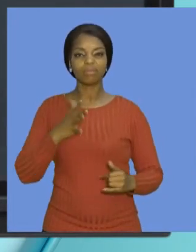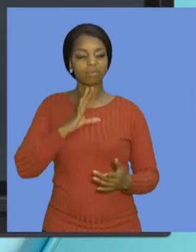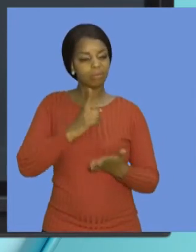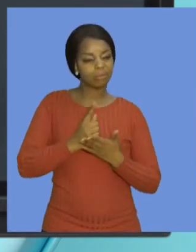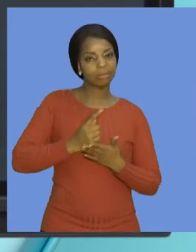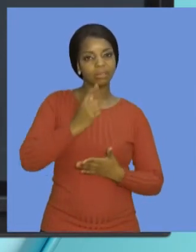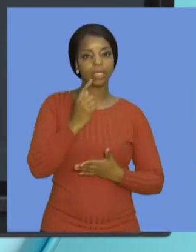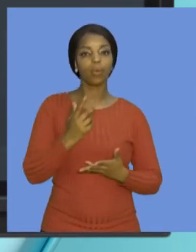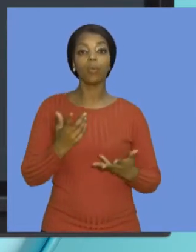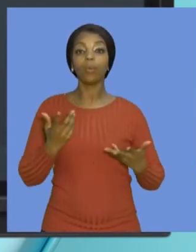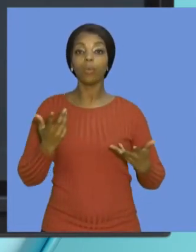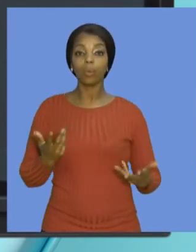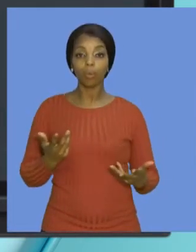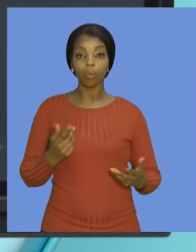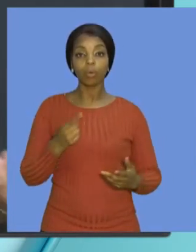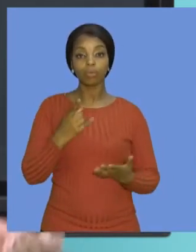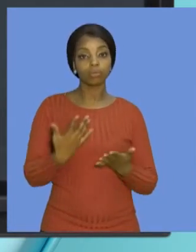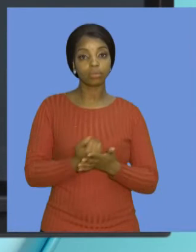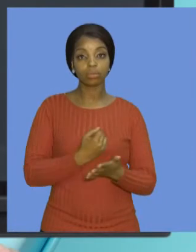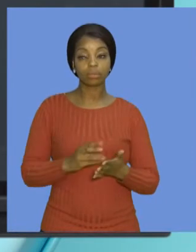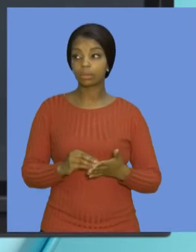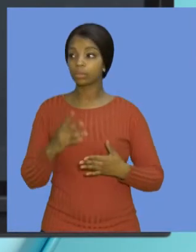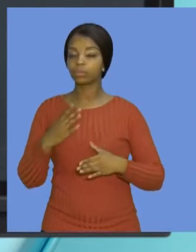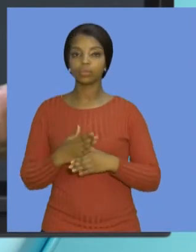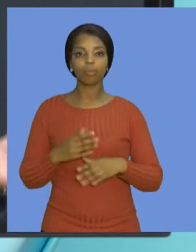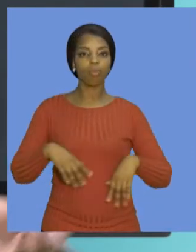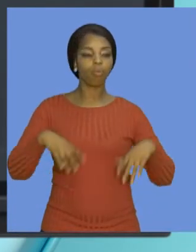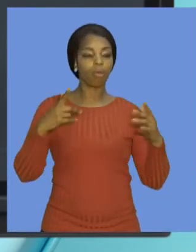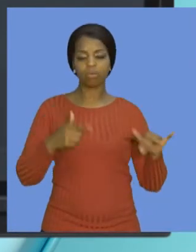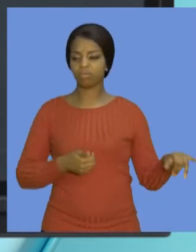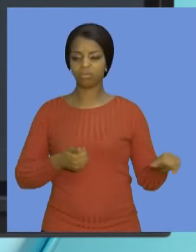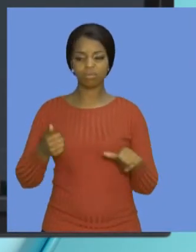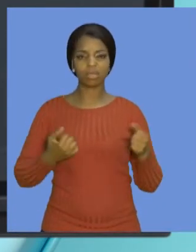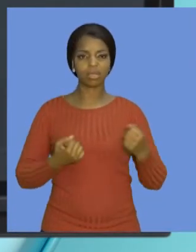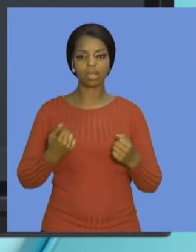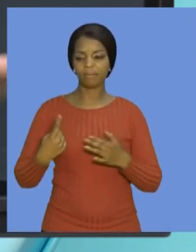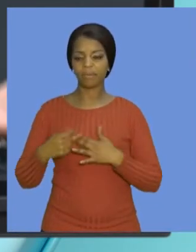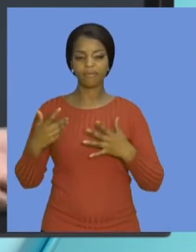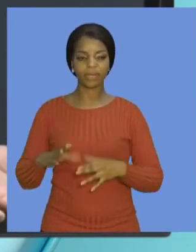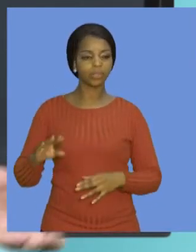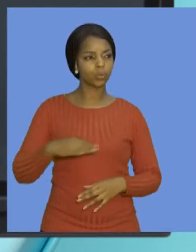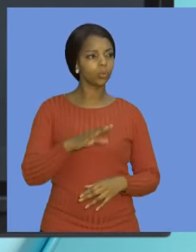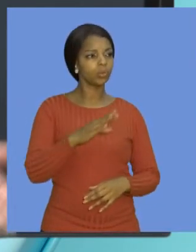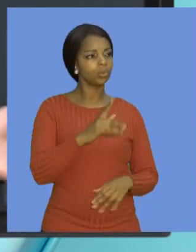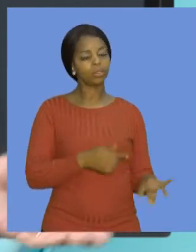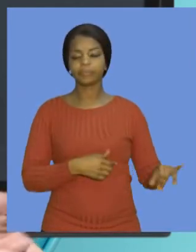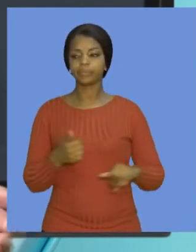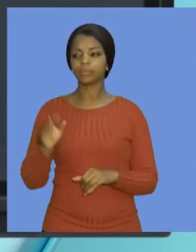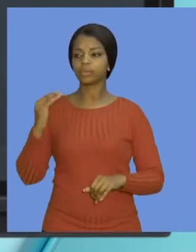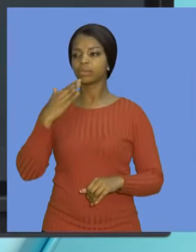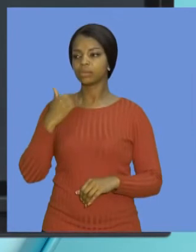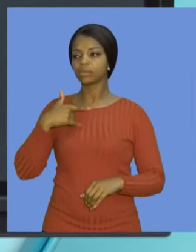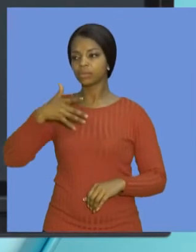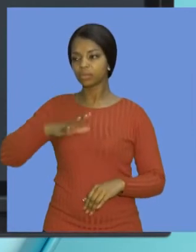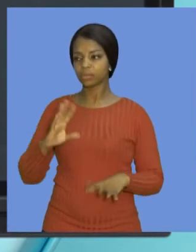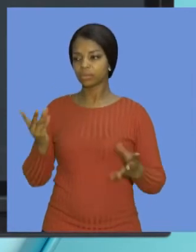selling it, or you are maybe taking it back to the dealership to say, okay, can I now sell this, trade it in?